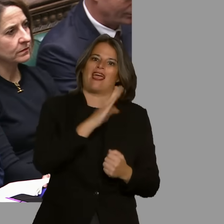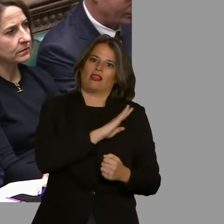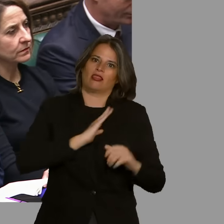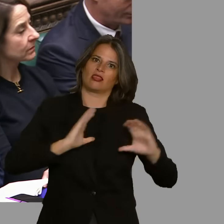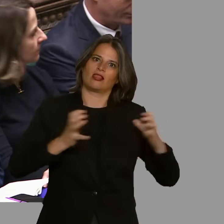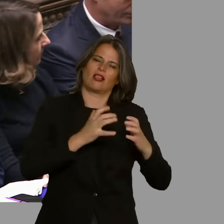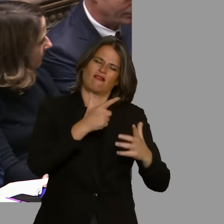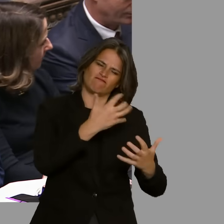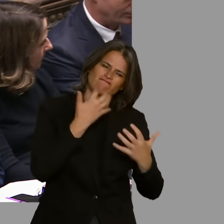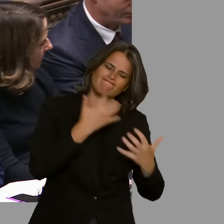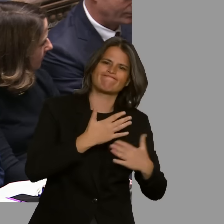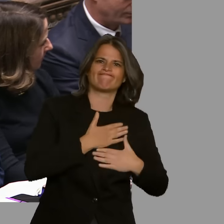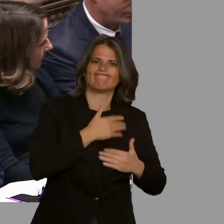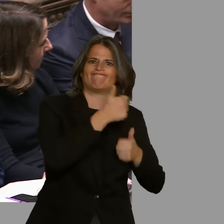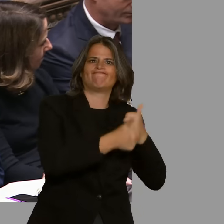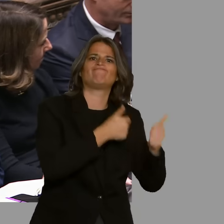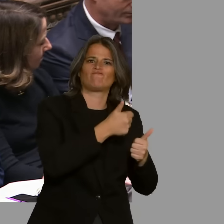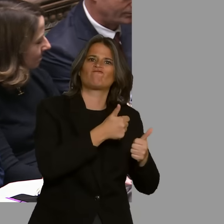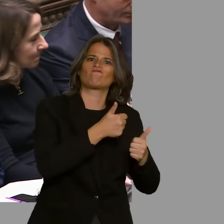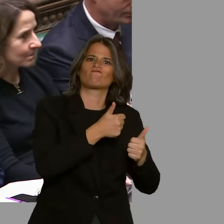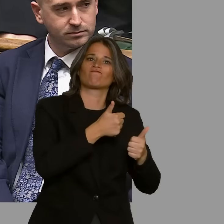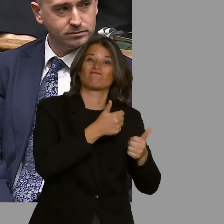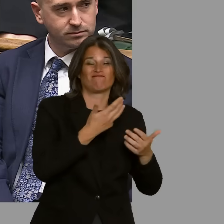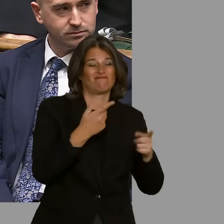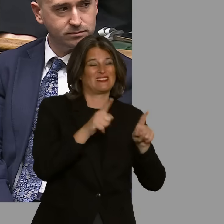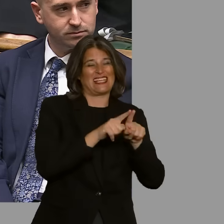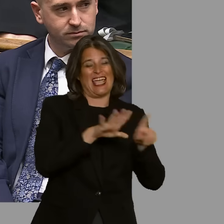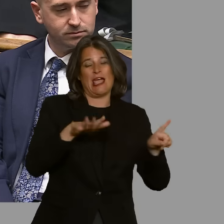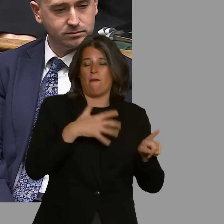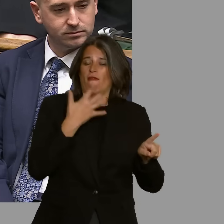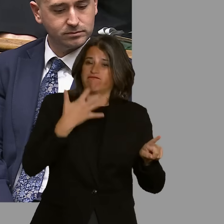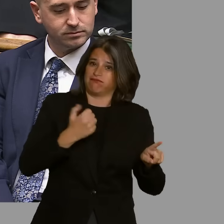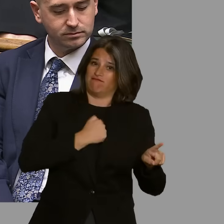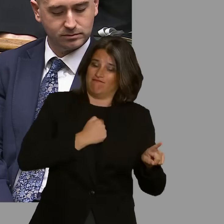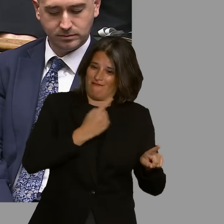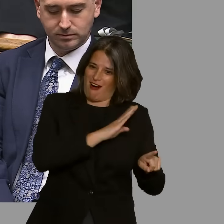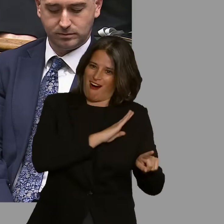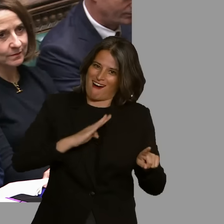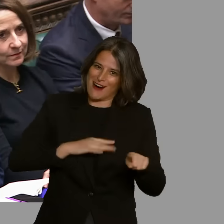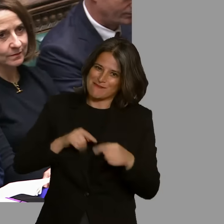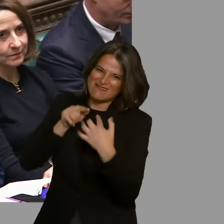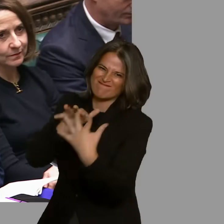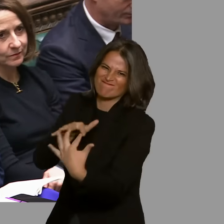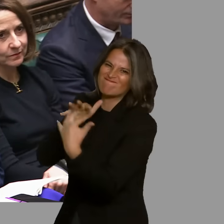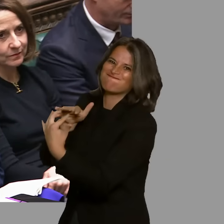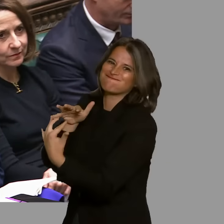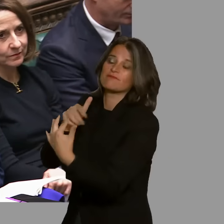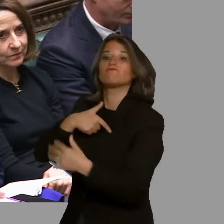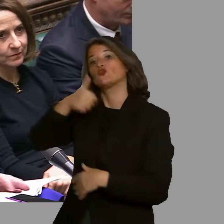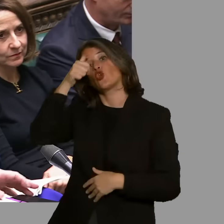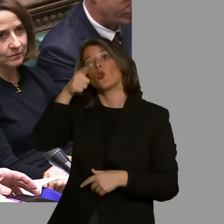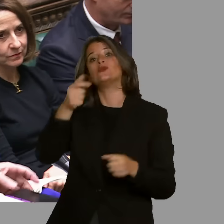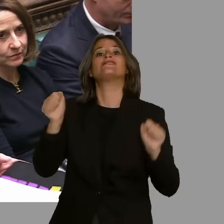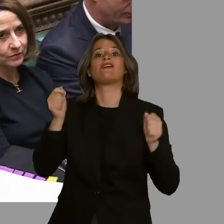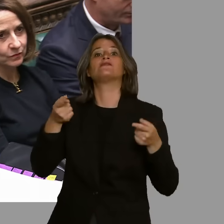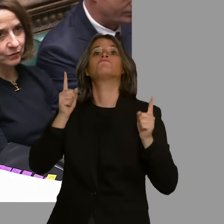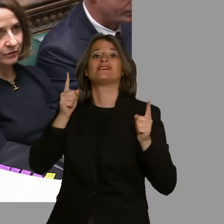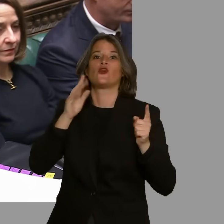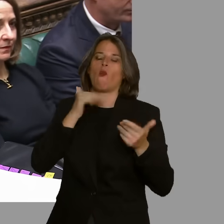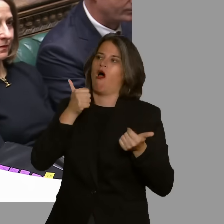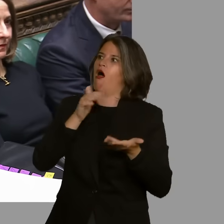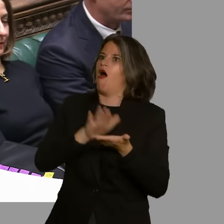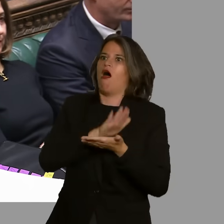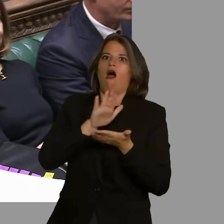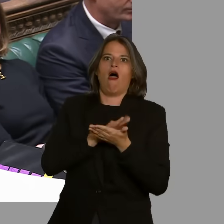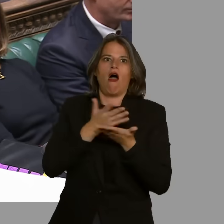their courage. Our debt to armed forces undermines our commitment to veterans, including delivering homes for heroes, a new network of